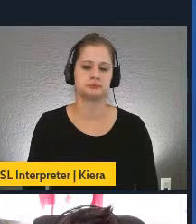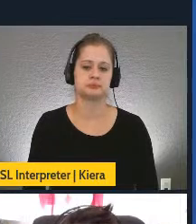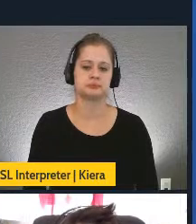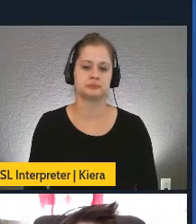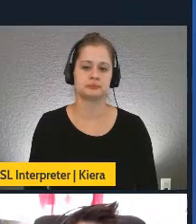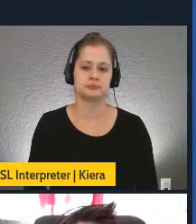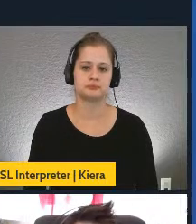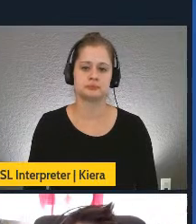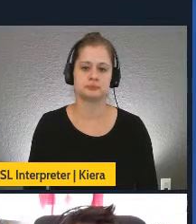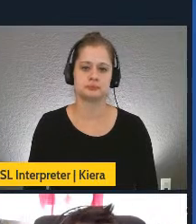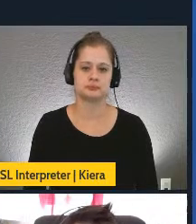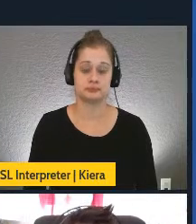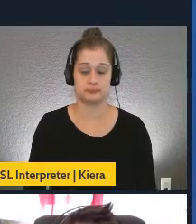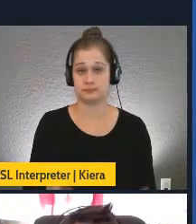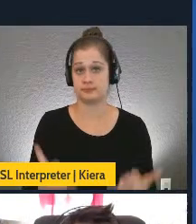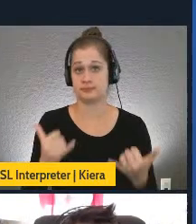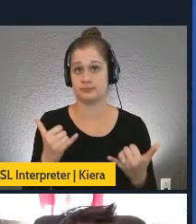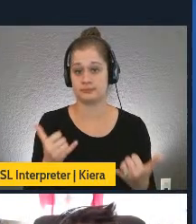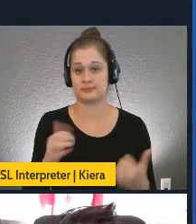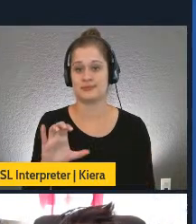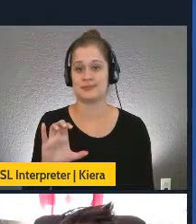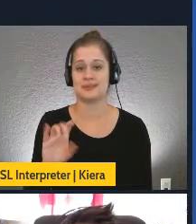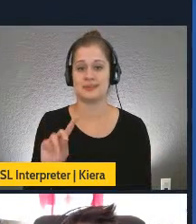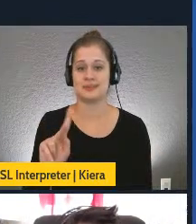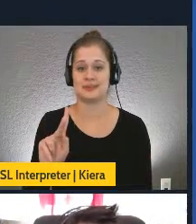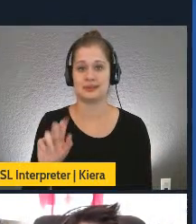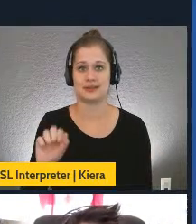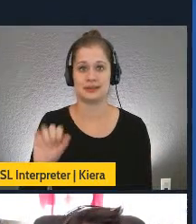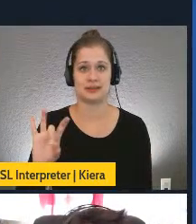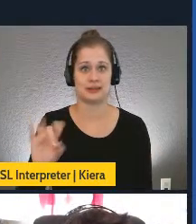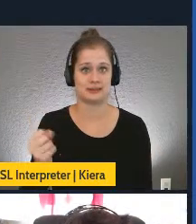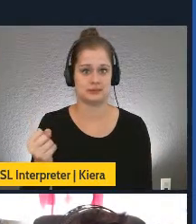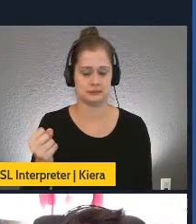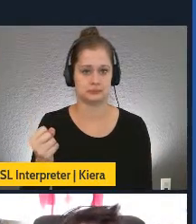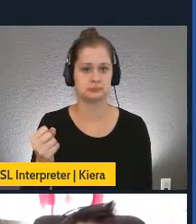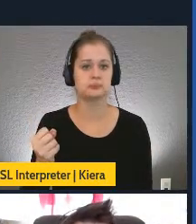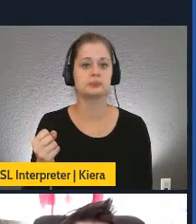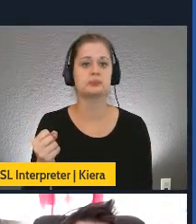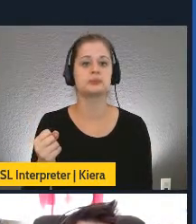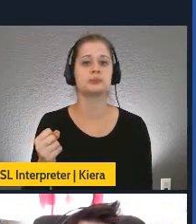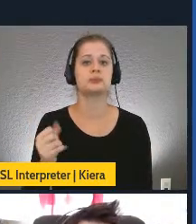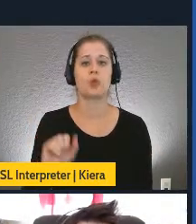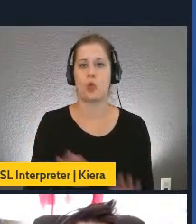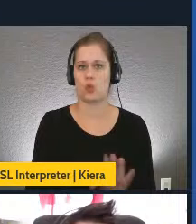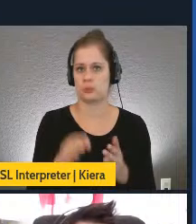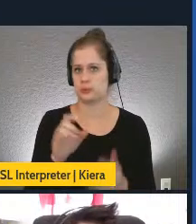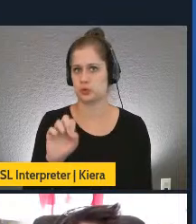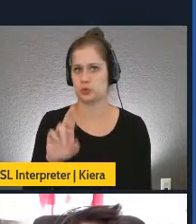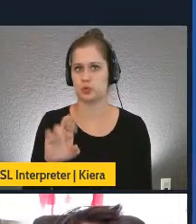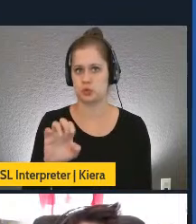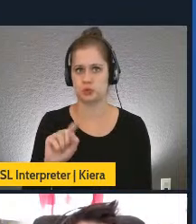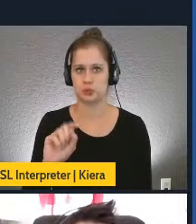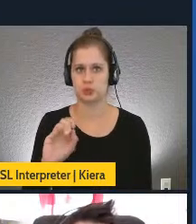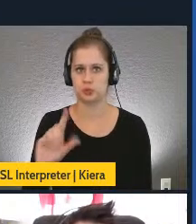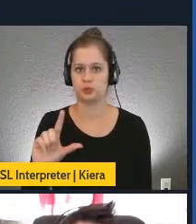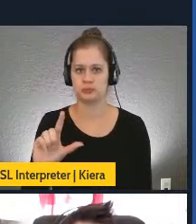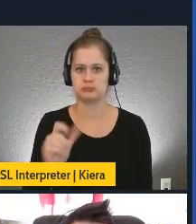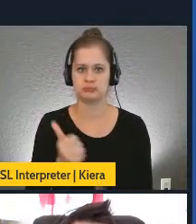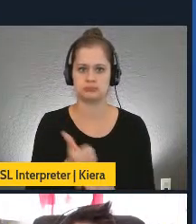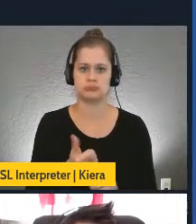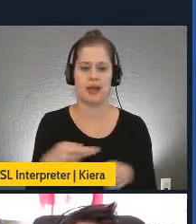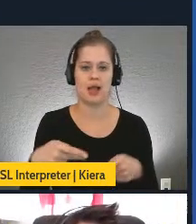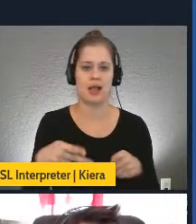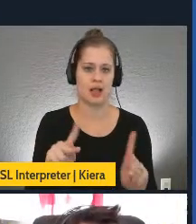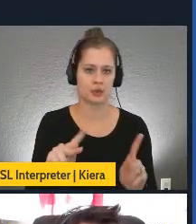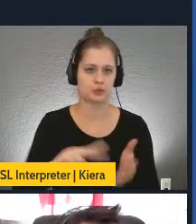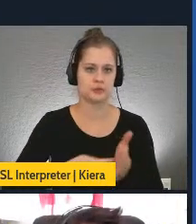So great, now we're going to see CDKtf. CDKtf is an open source tool that allows you to